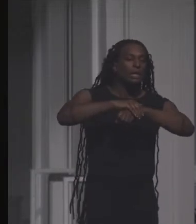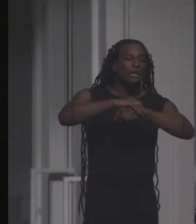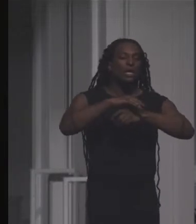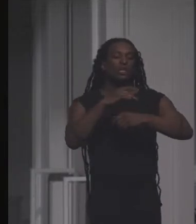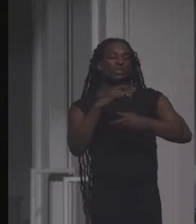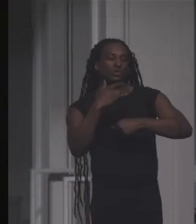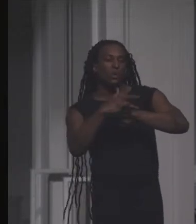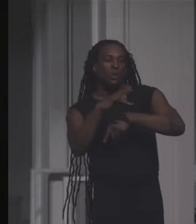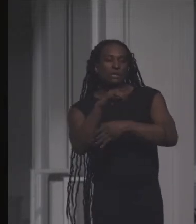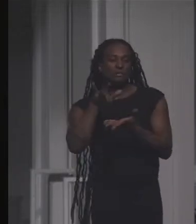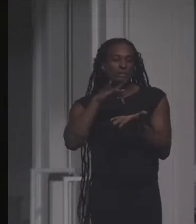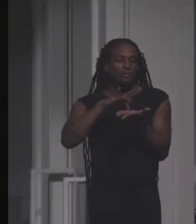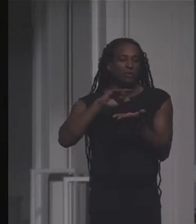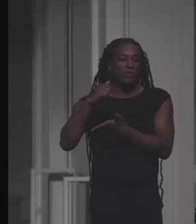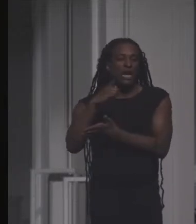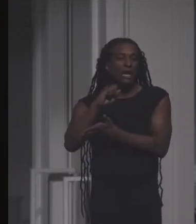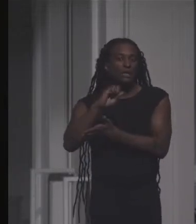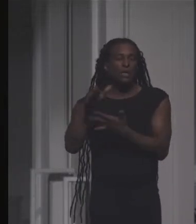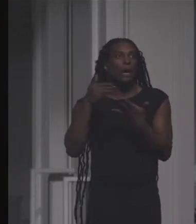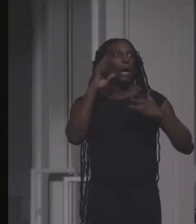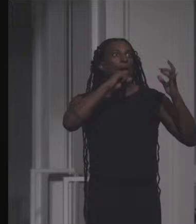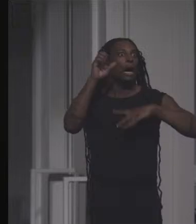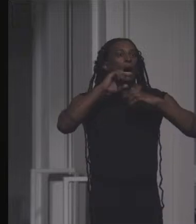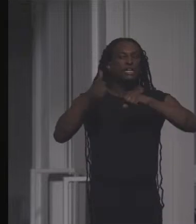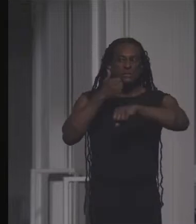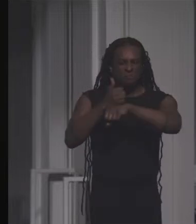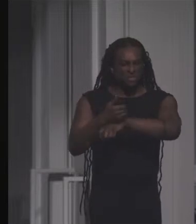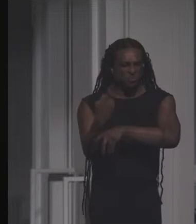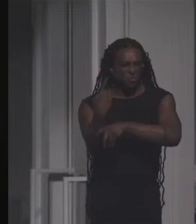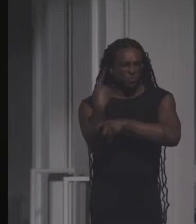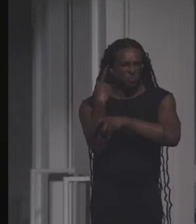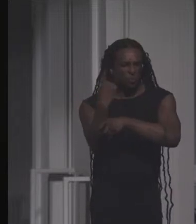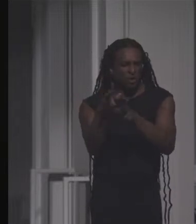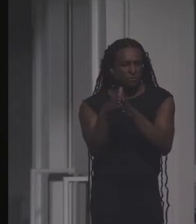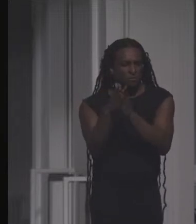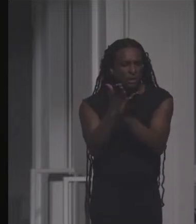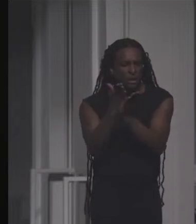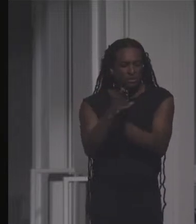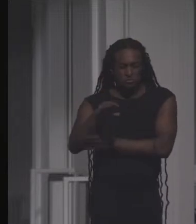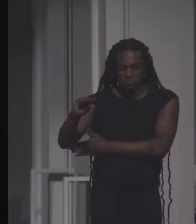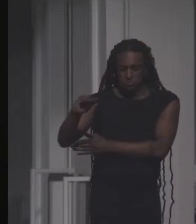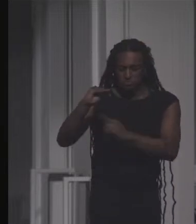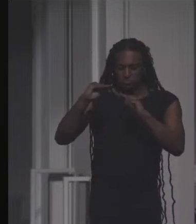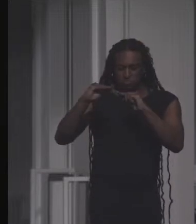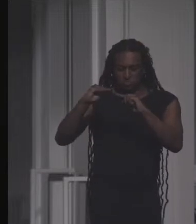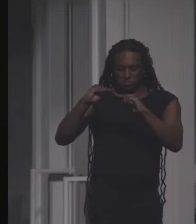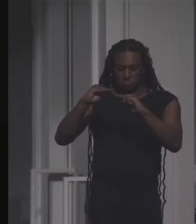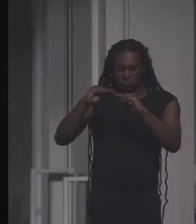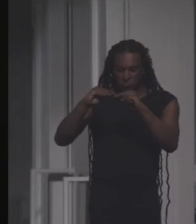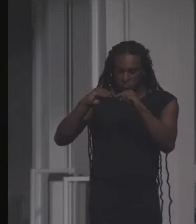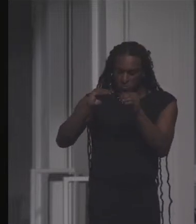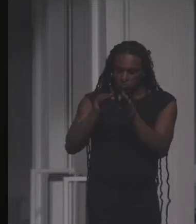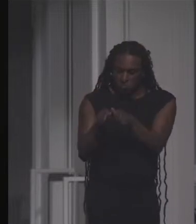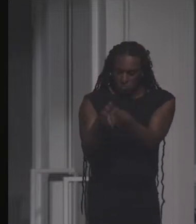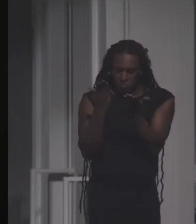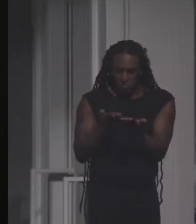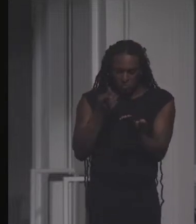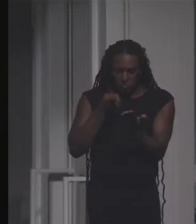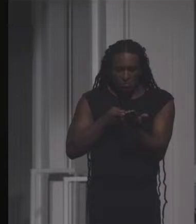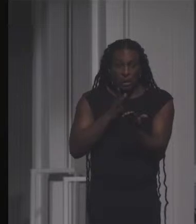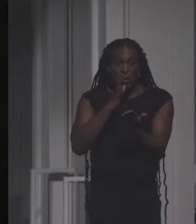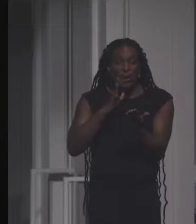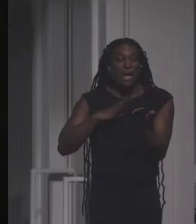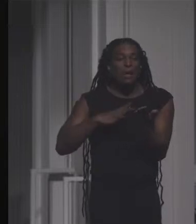our assumptions are based on that one work. And in it, women